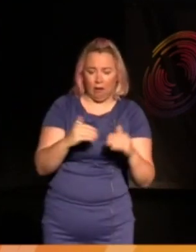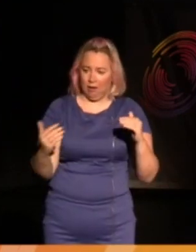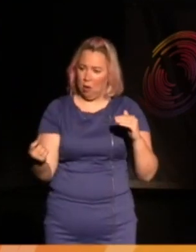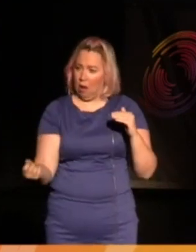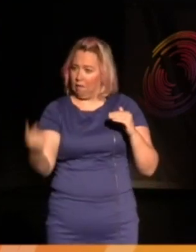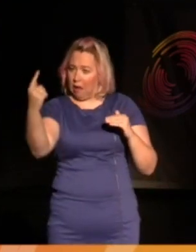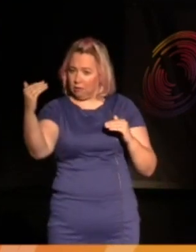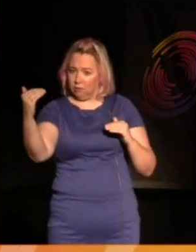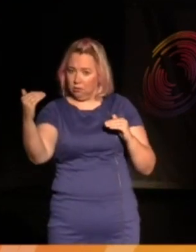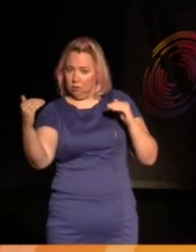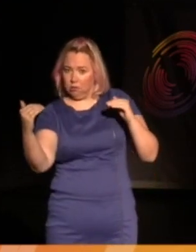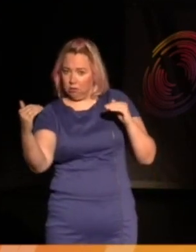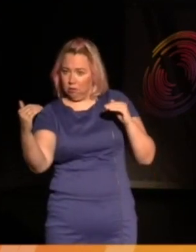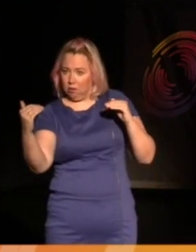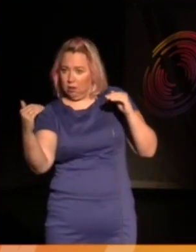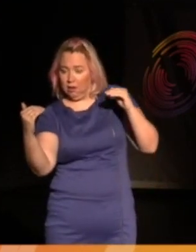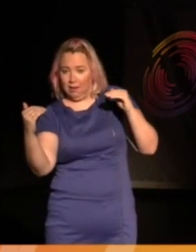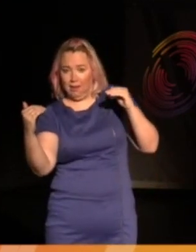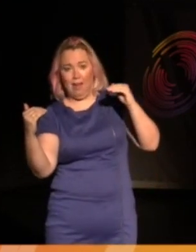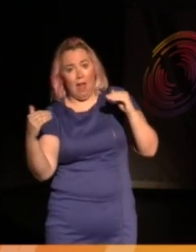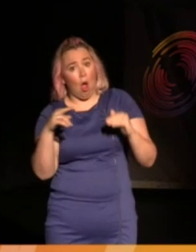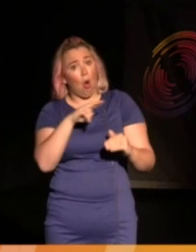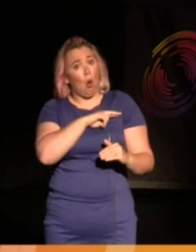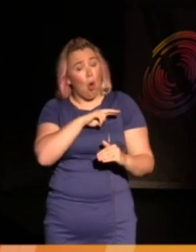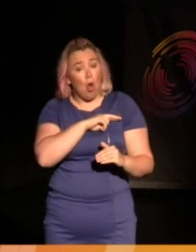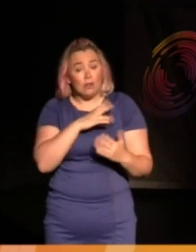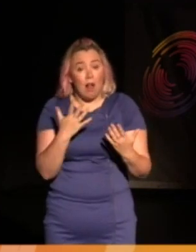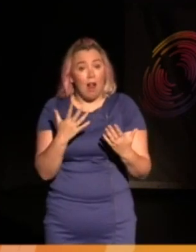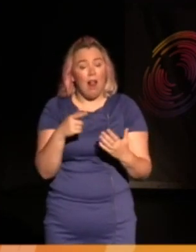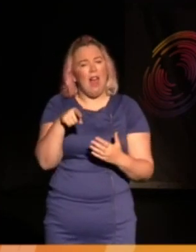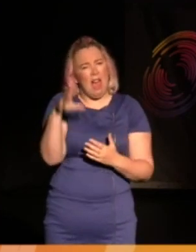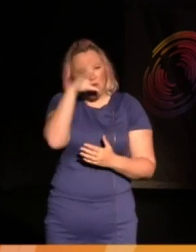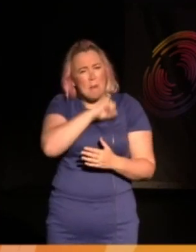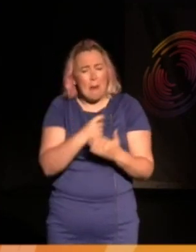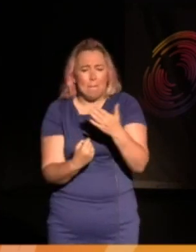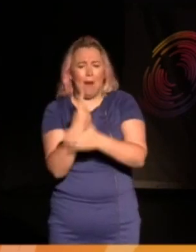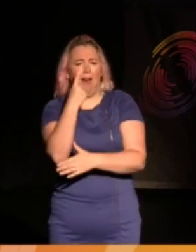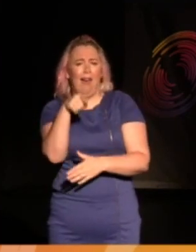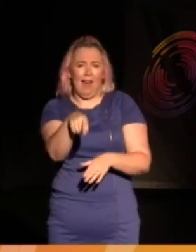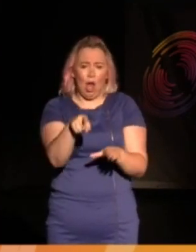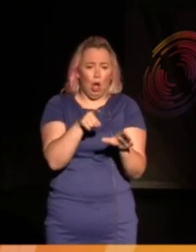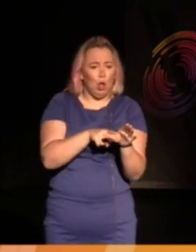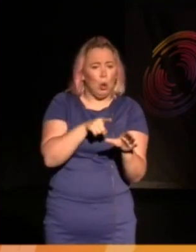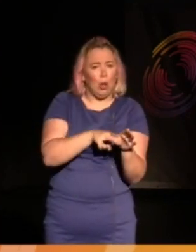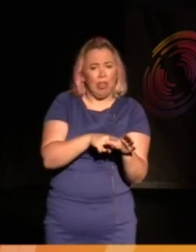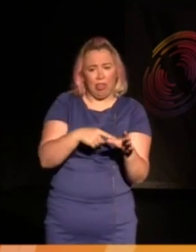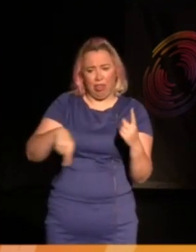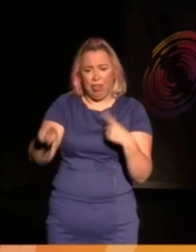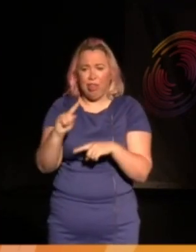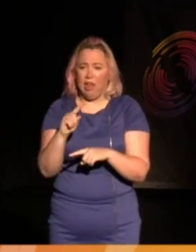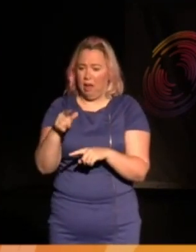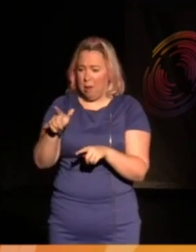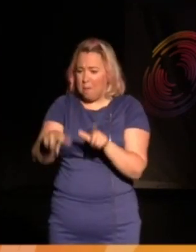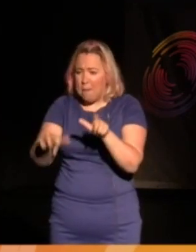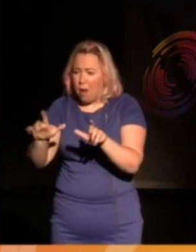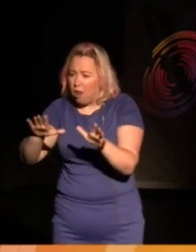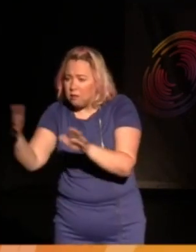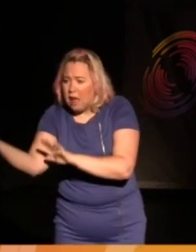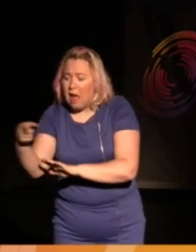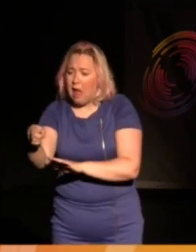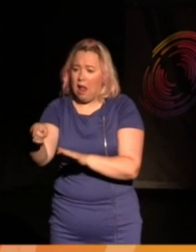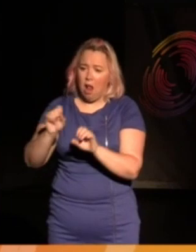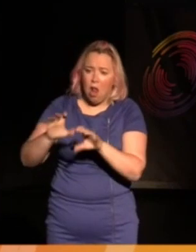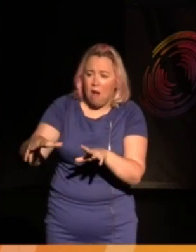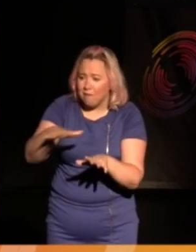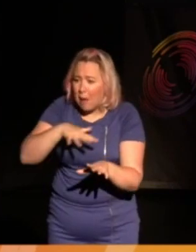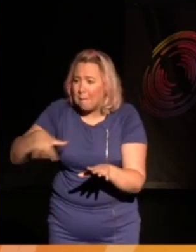contextual. It was the youth who took to the streets, the bereaved families who took to the courts, campaigners who ran in elections